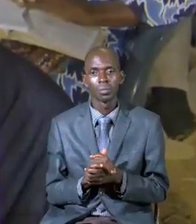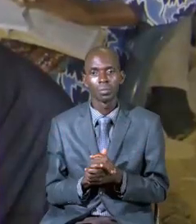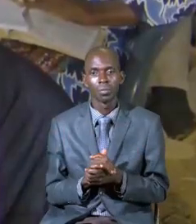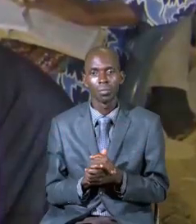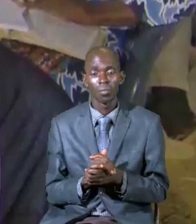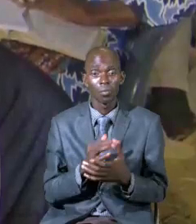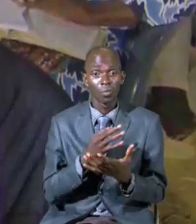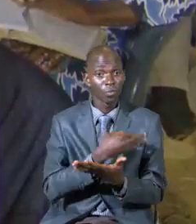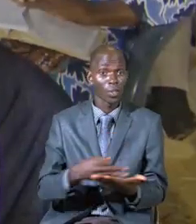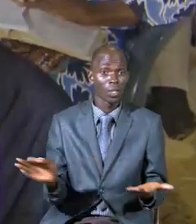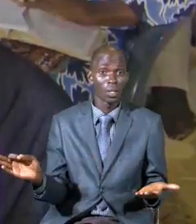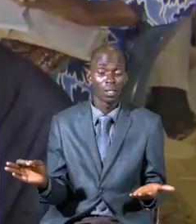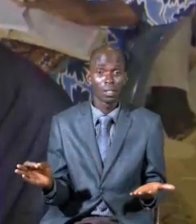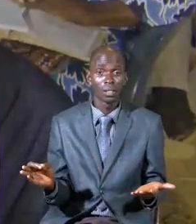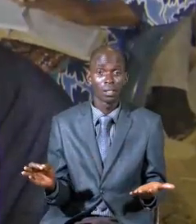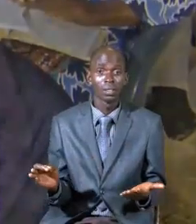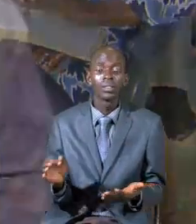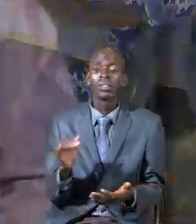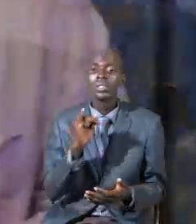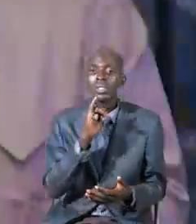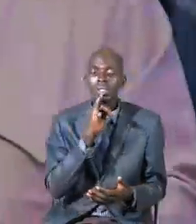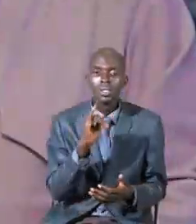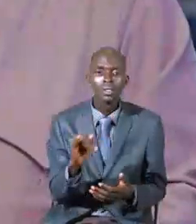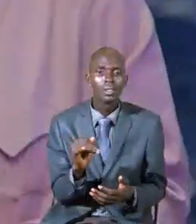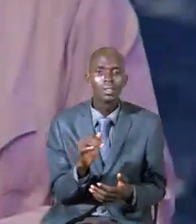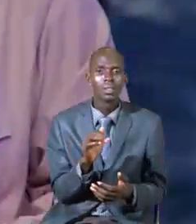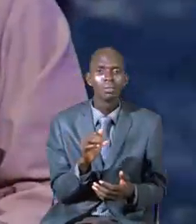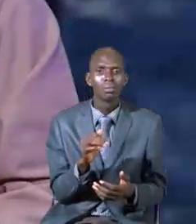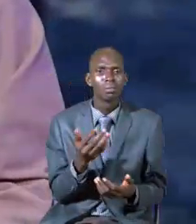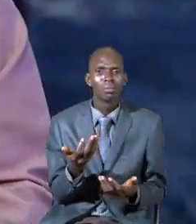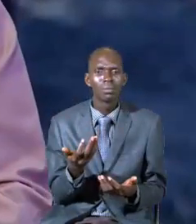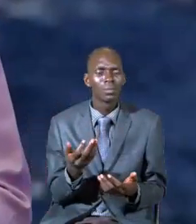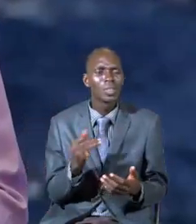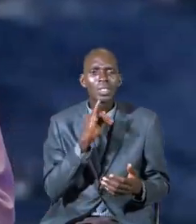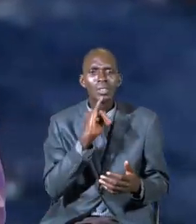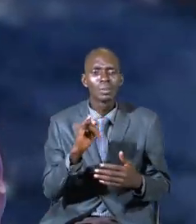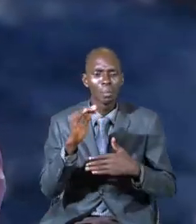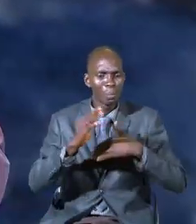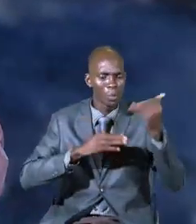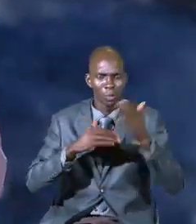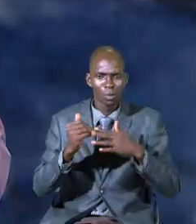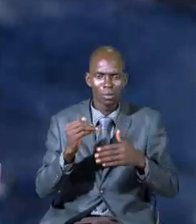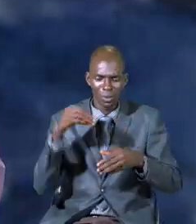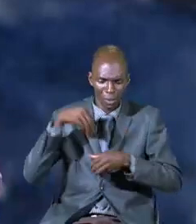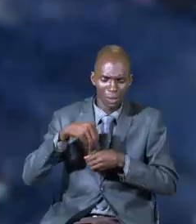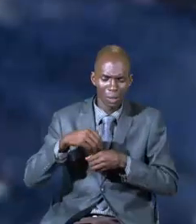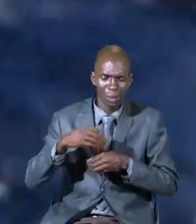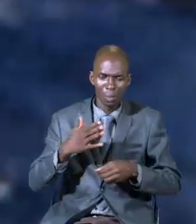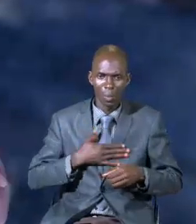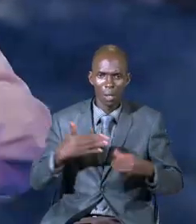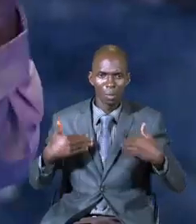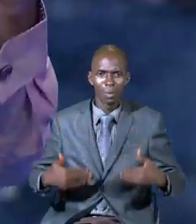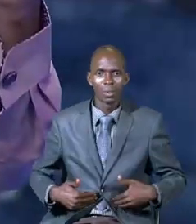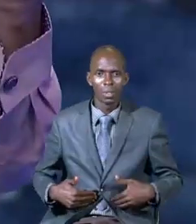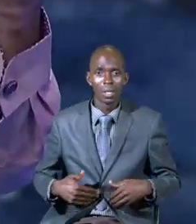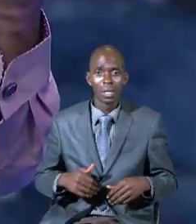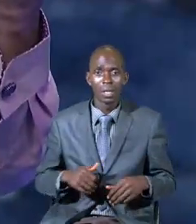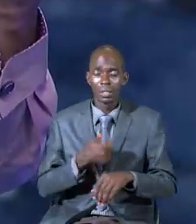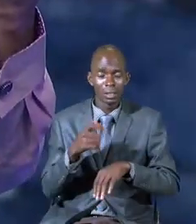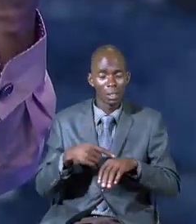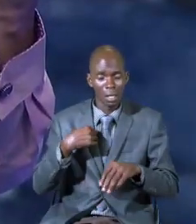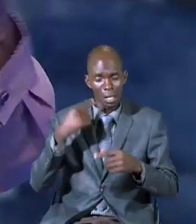Failure is ingrained in my system. I think about myself. I think